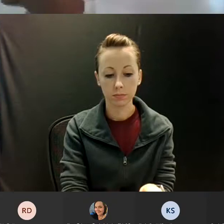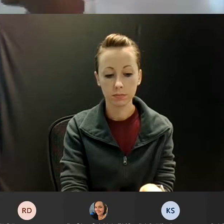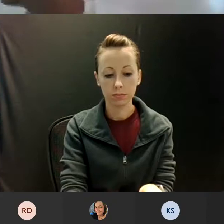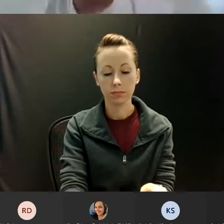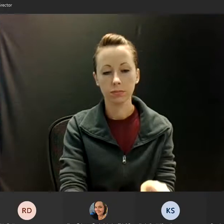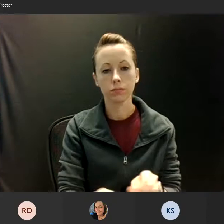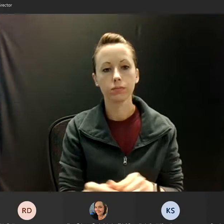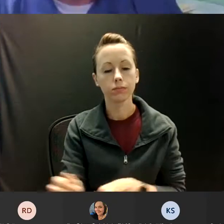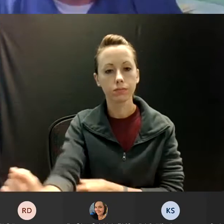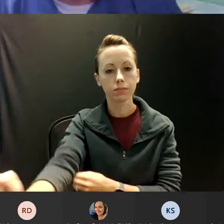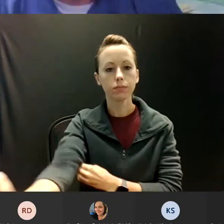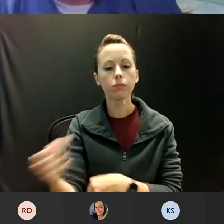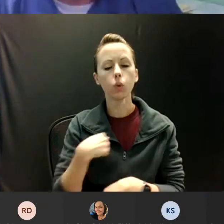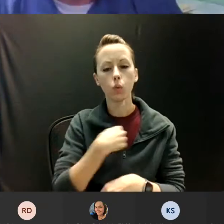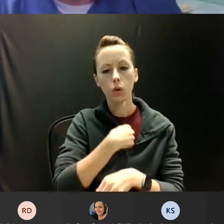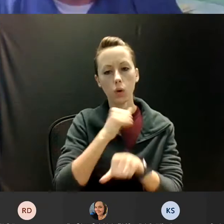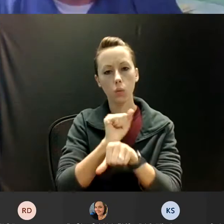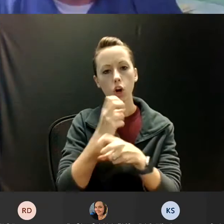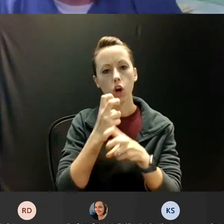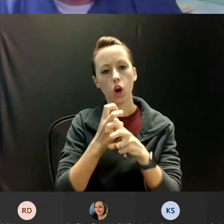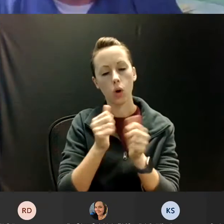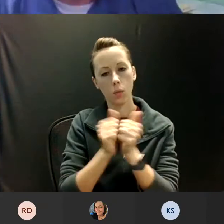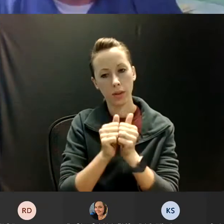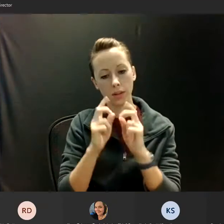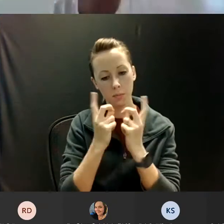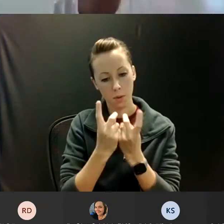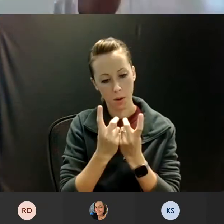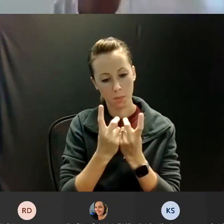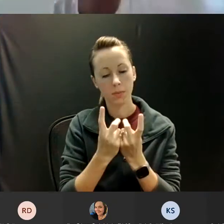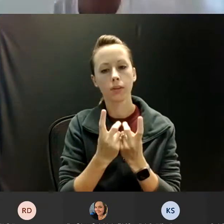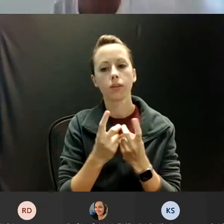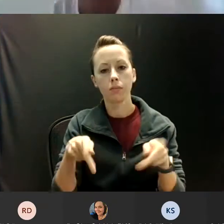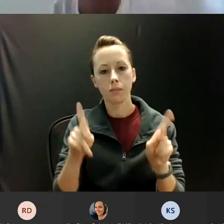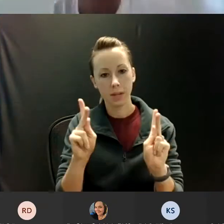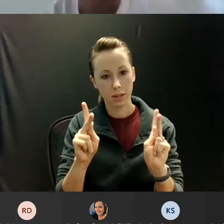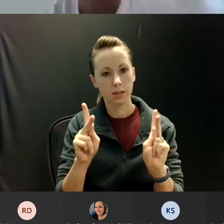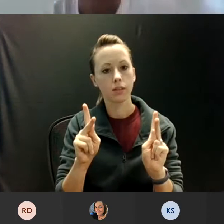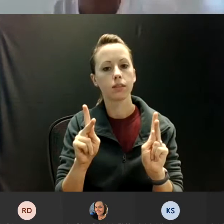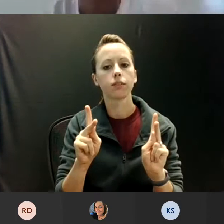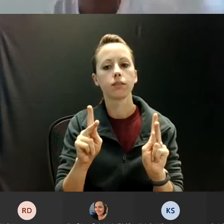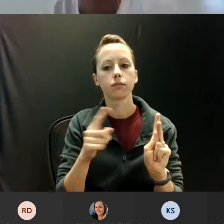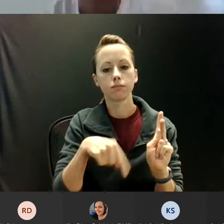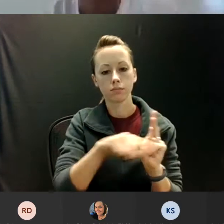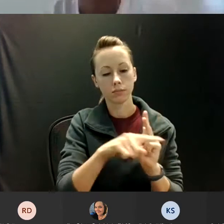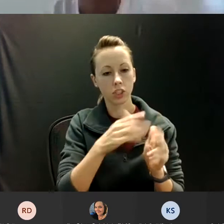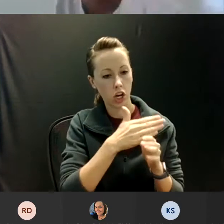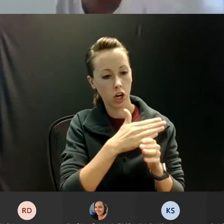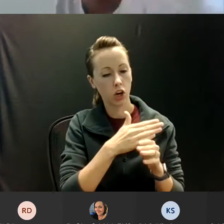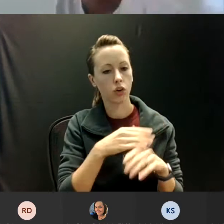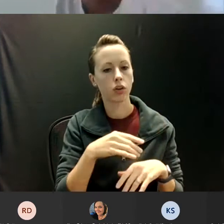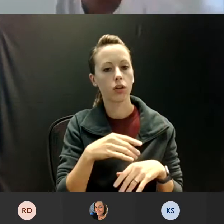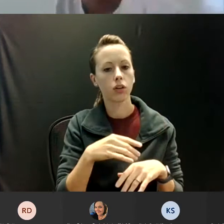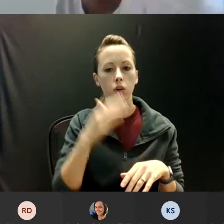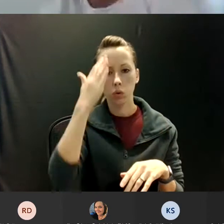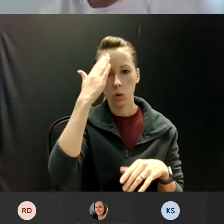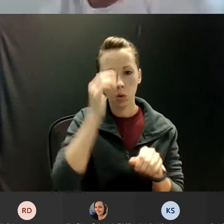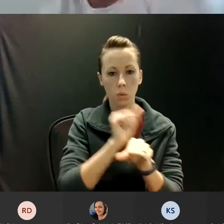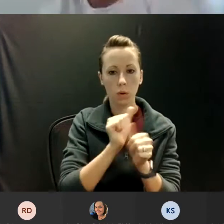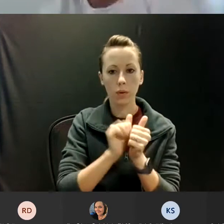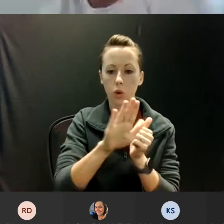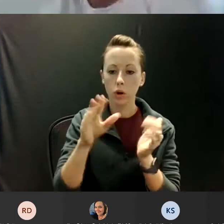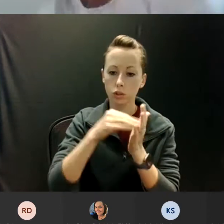develop guidance to share with your principals and your teachers and your superintendents to keep everyone safe during this time.